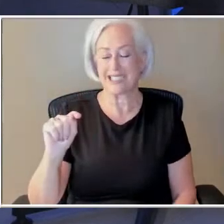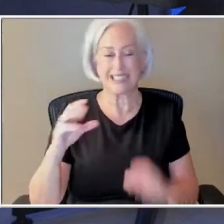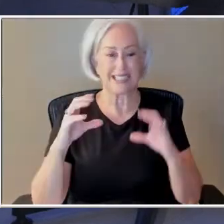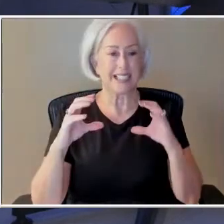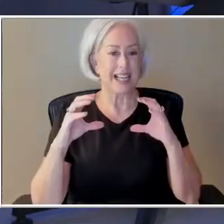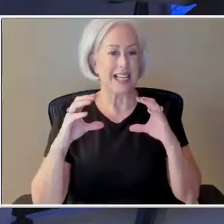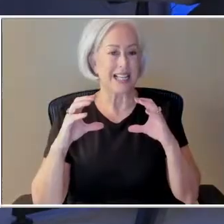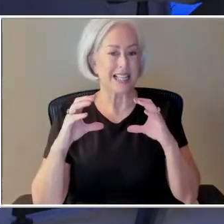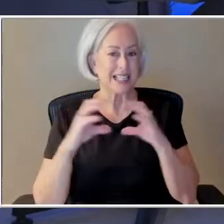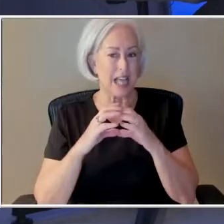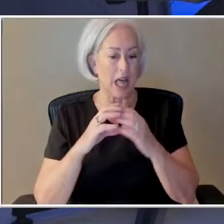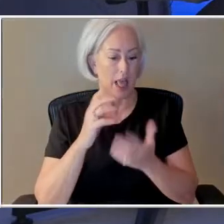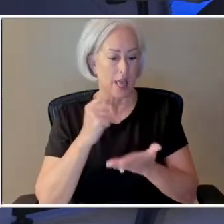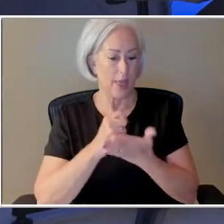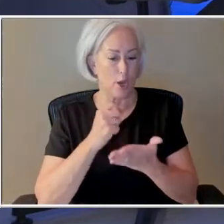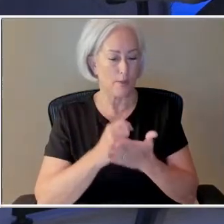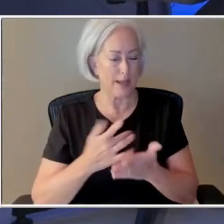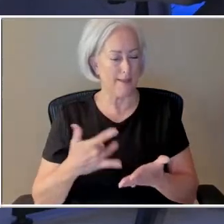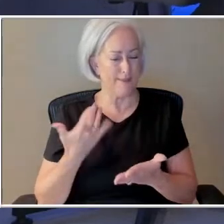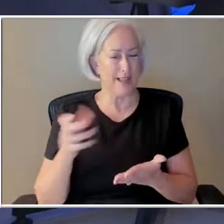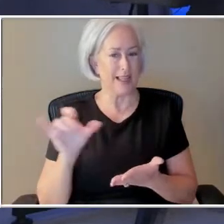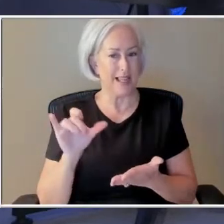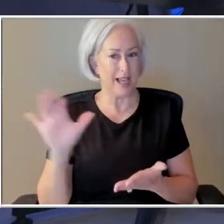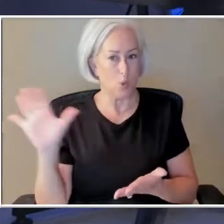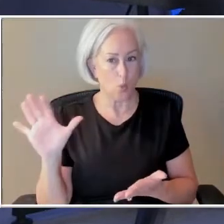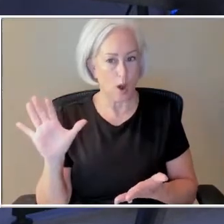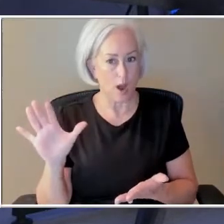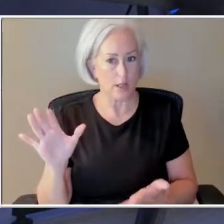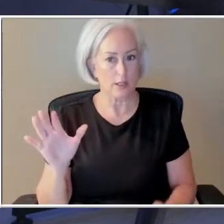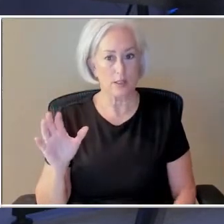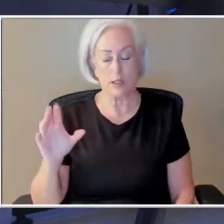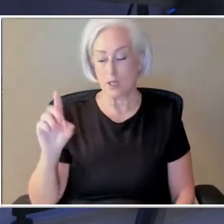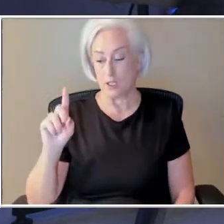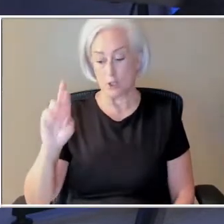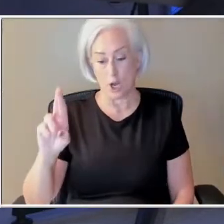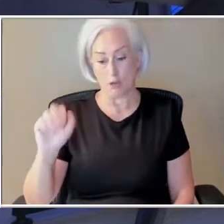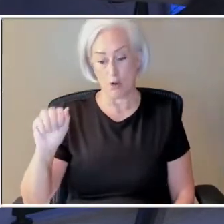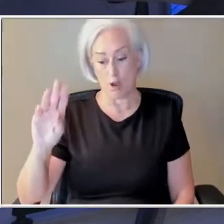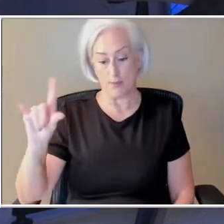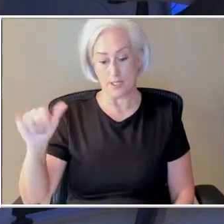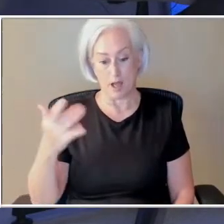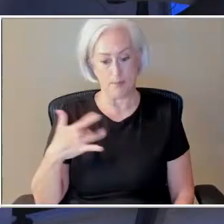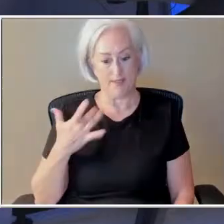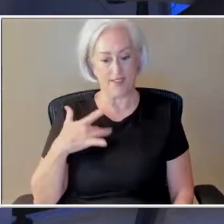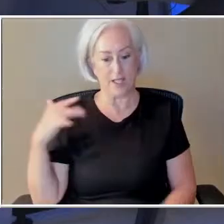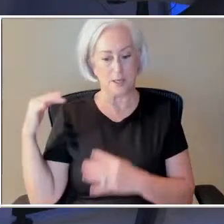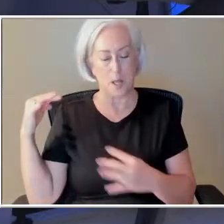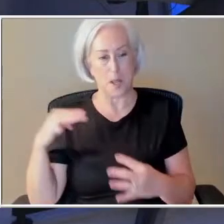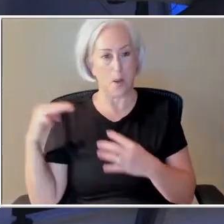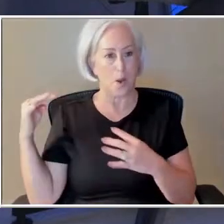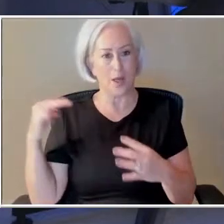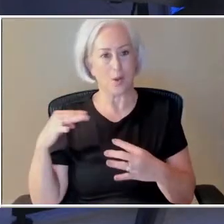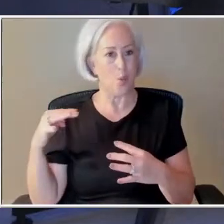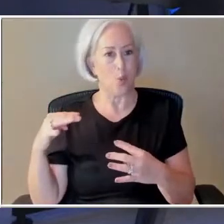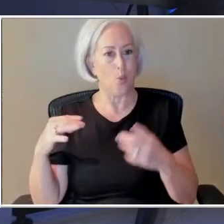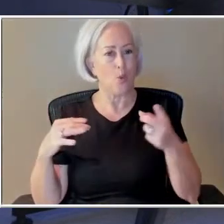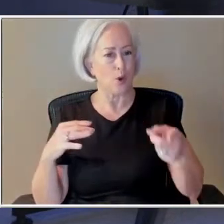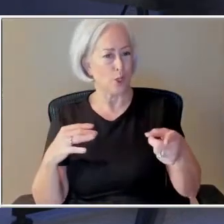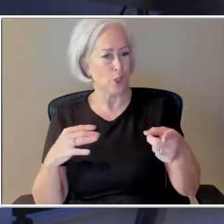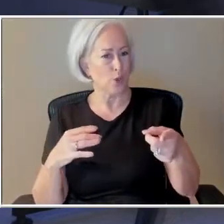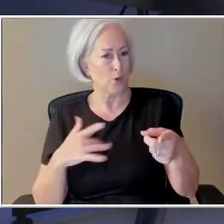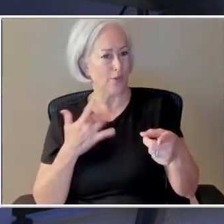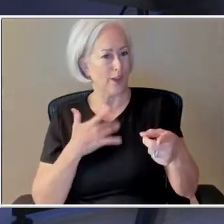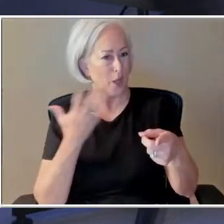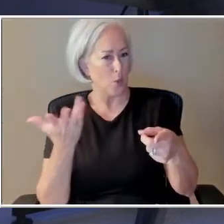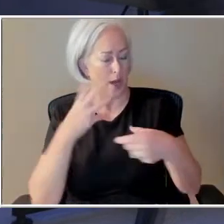because Dr. Abdallah describes it as a battlefield. Do you feel any action happening inside you after that treatment? I